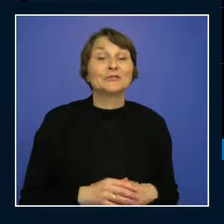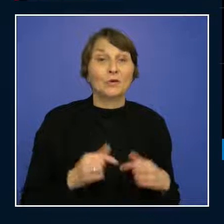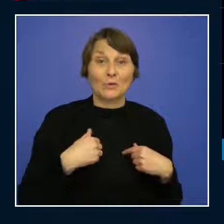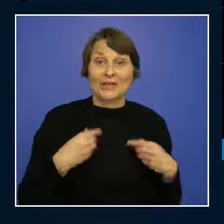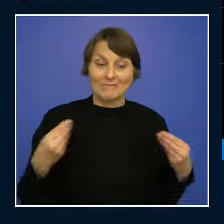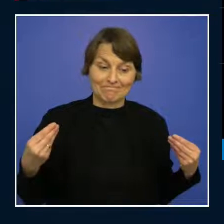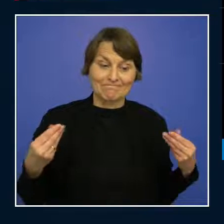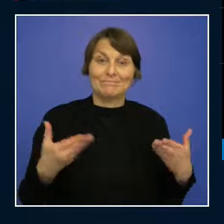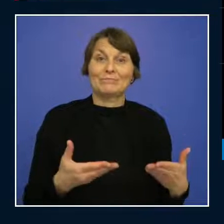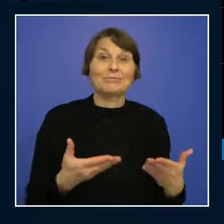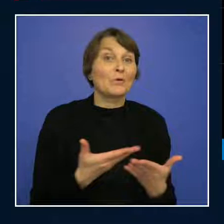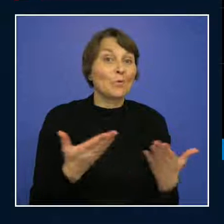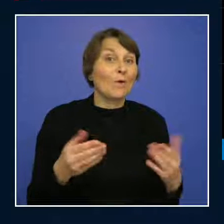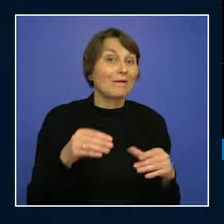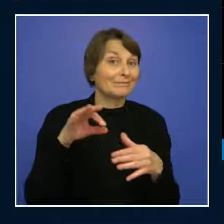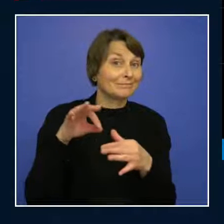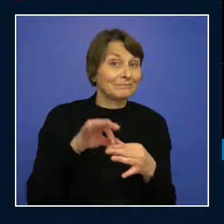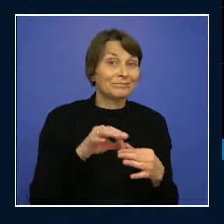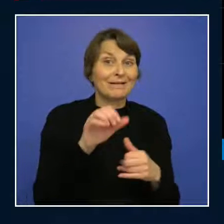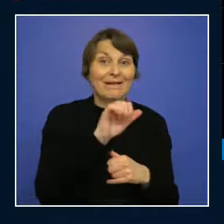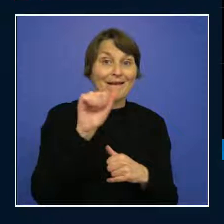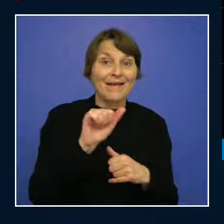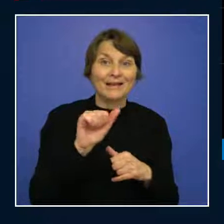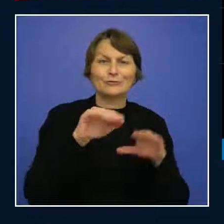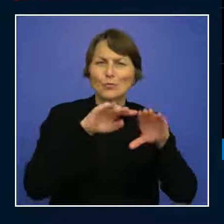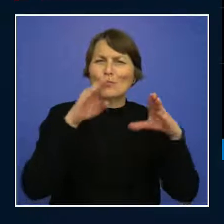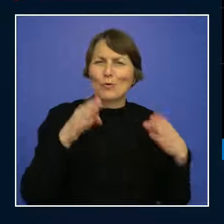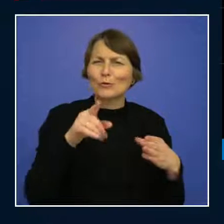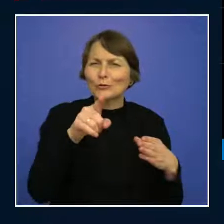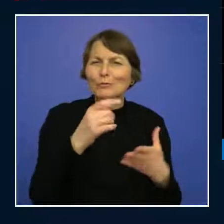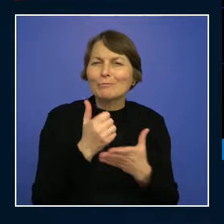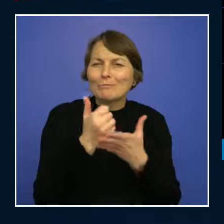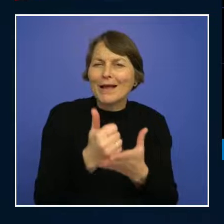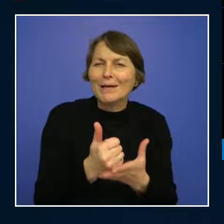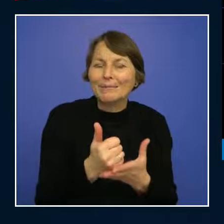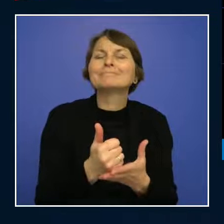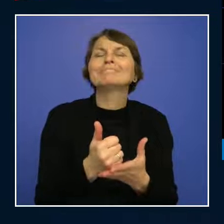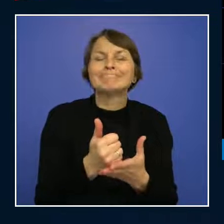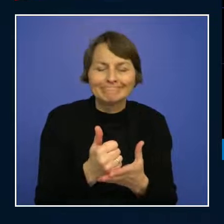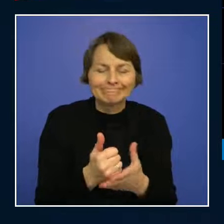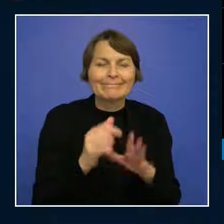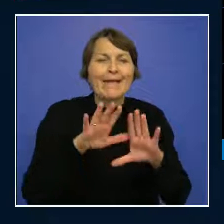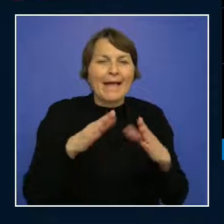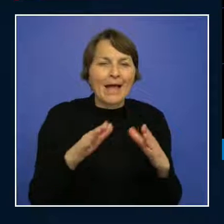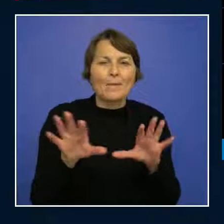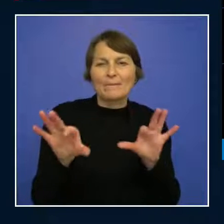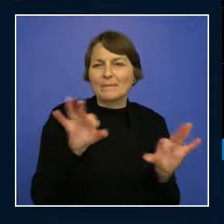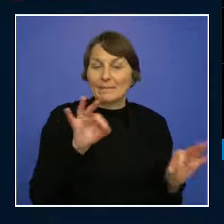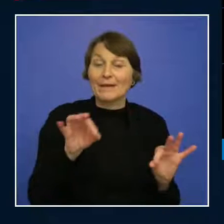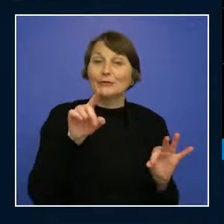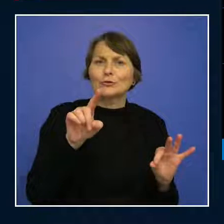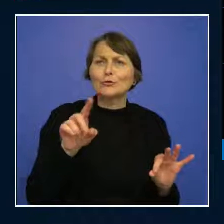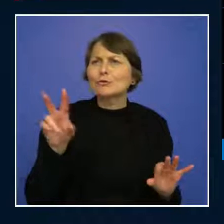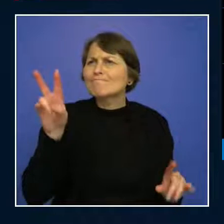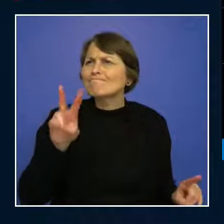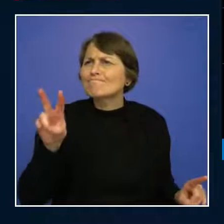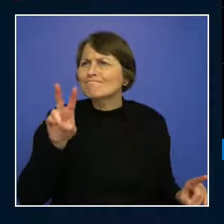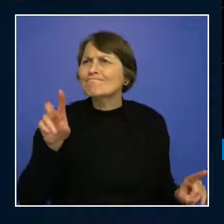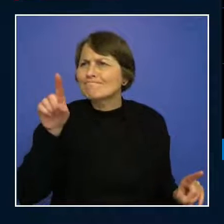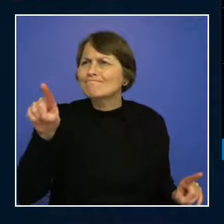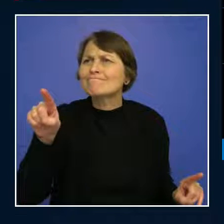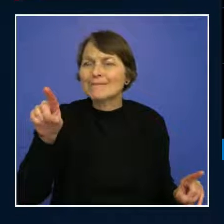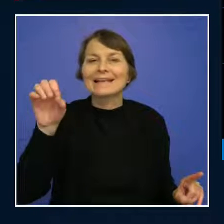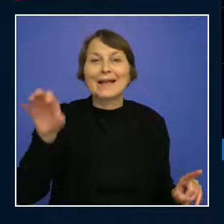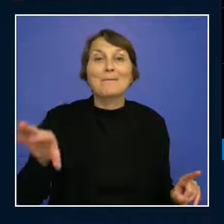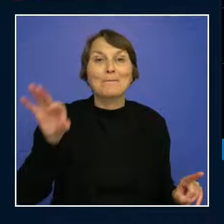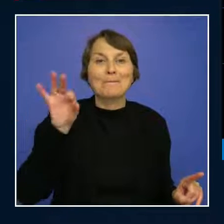Azure Portal is actually helping you understand some of that. So you can search in the Azure Portal for something called Load Balancer and Help